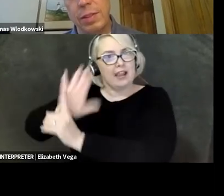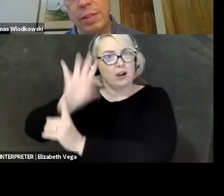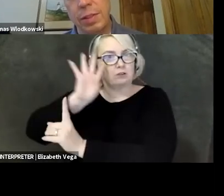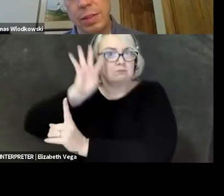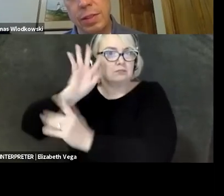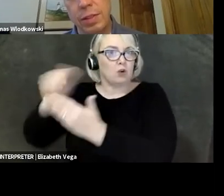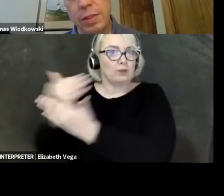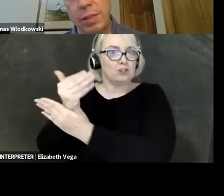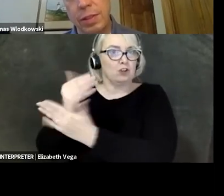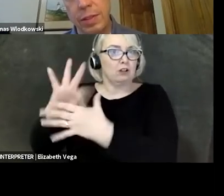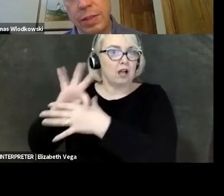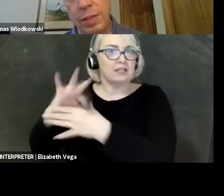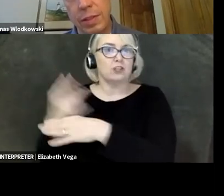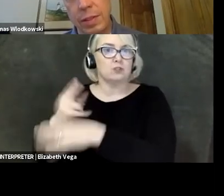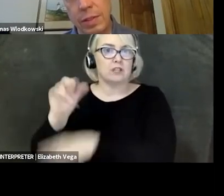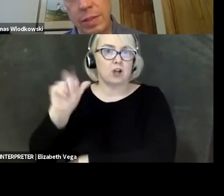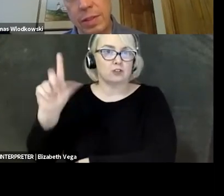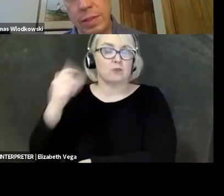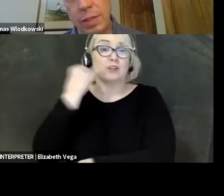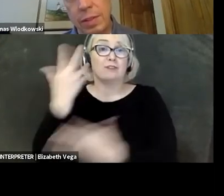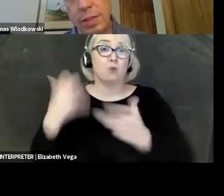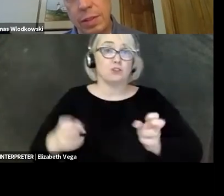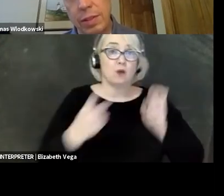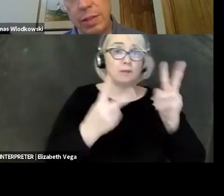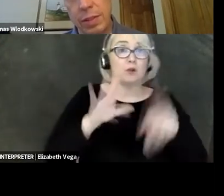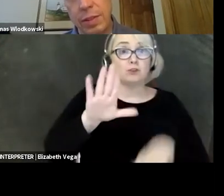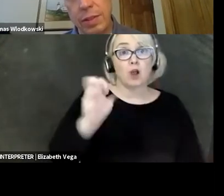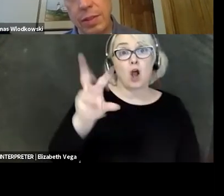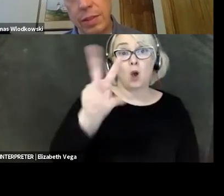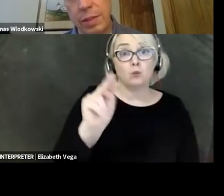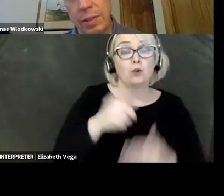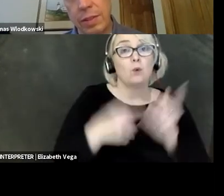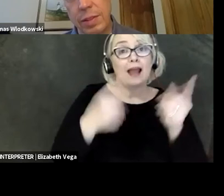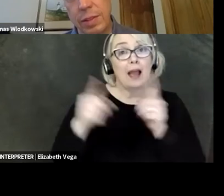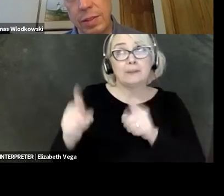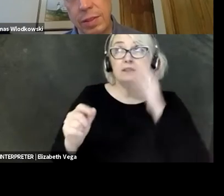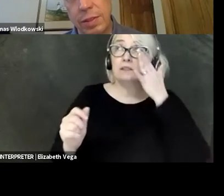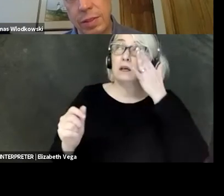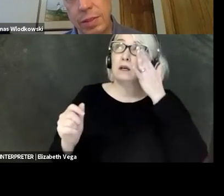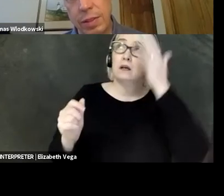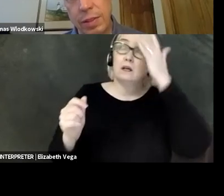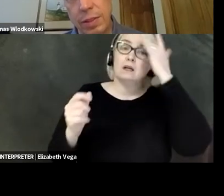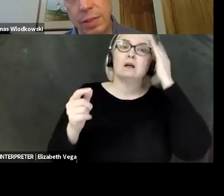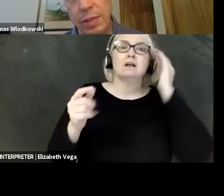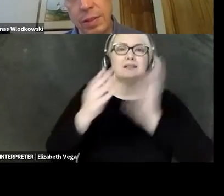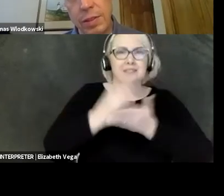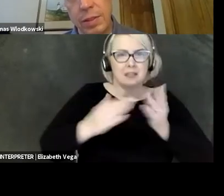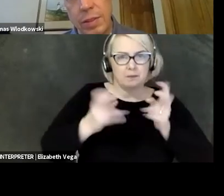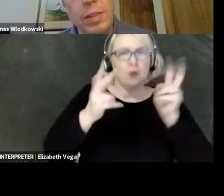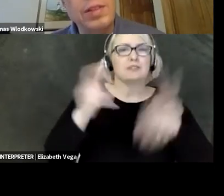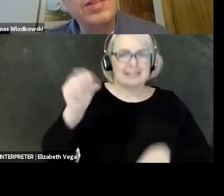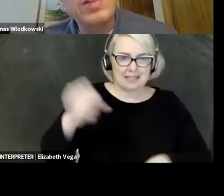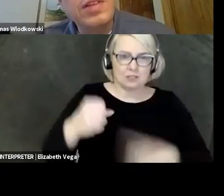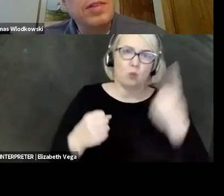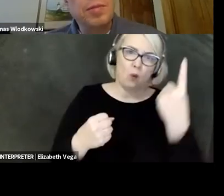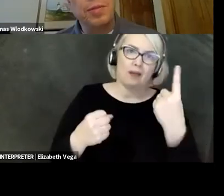going in and placing any of your own media, what's happened is there have been postings, one with the audio